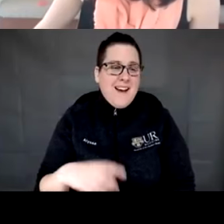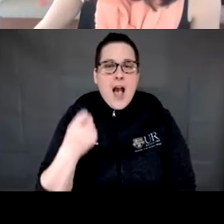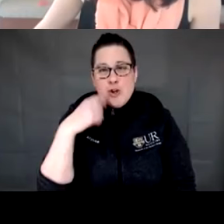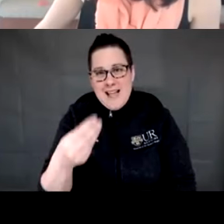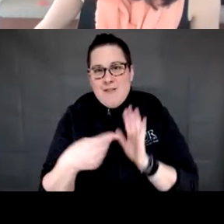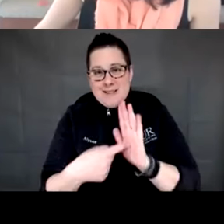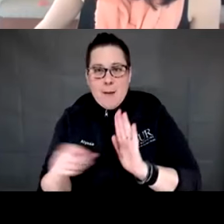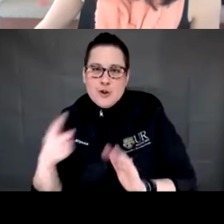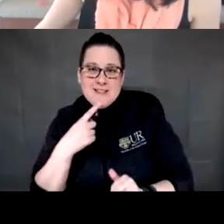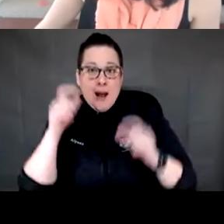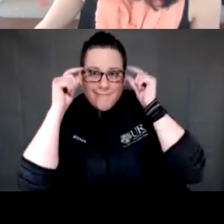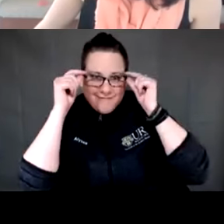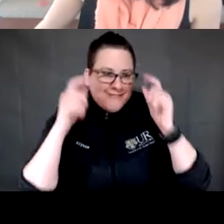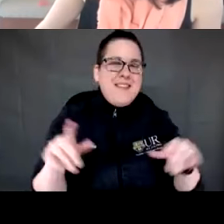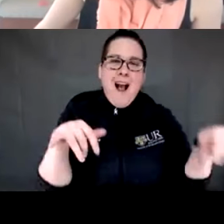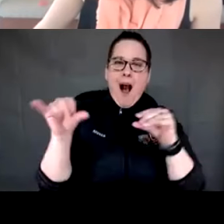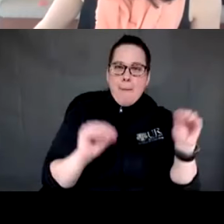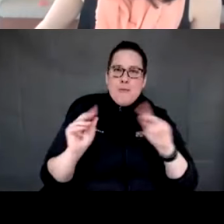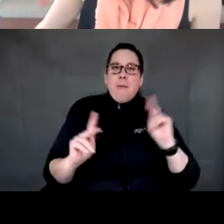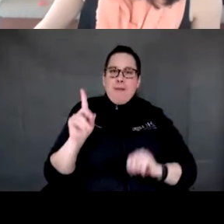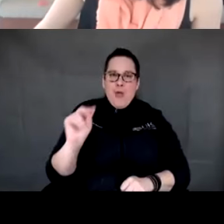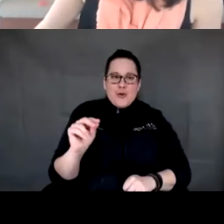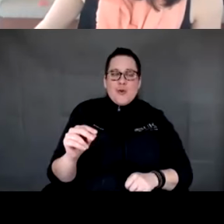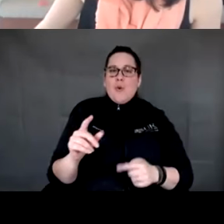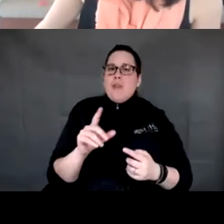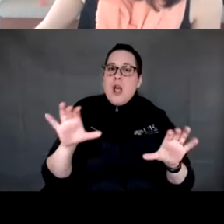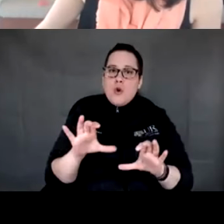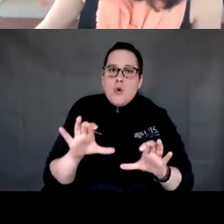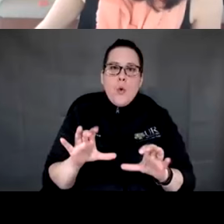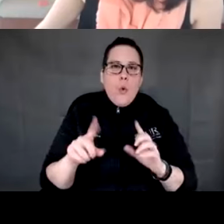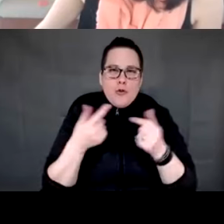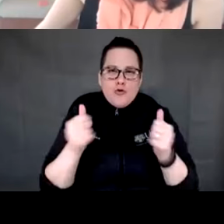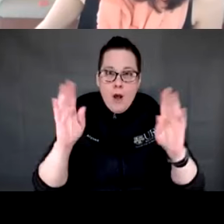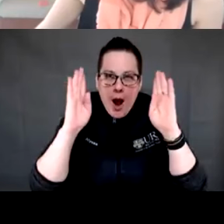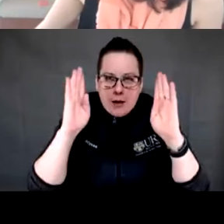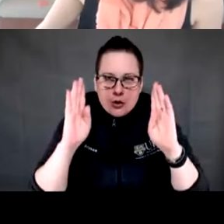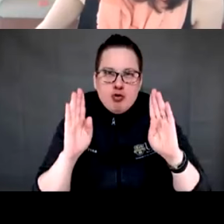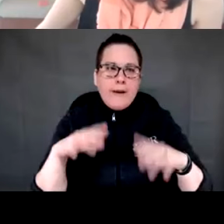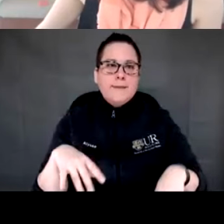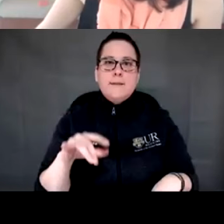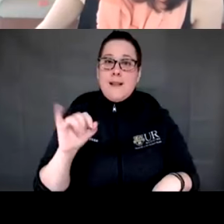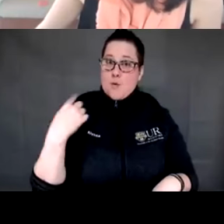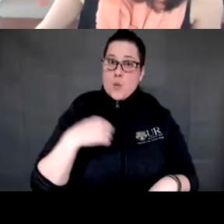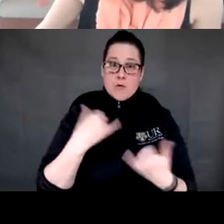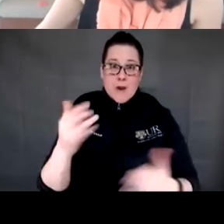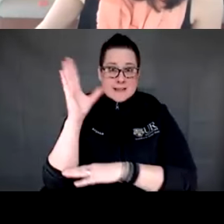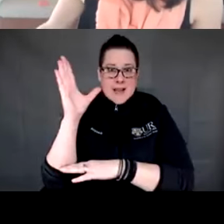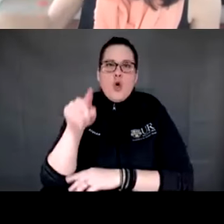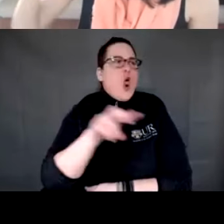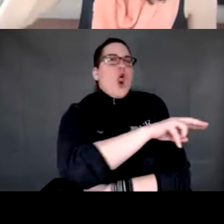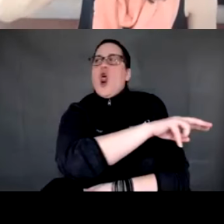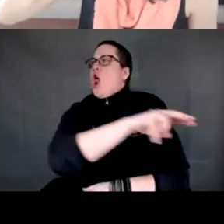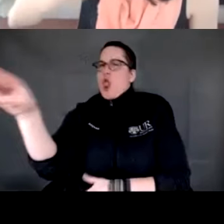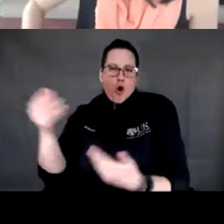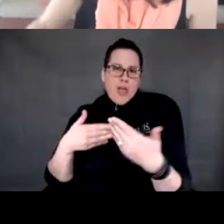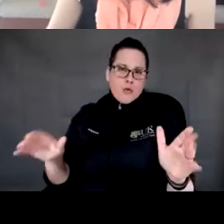very common movements that people make. They often make them, especially when they're trying to concentrate. If we were in a seminar right now, you